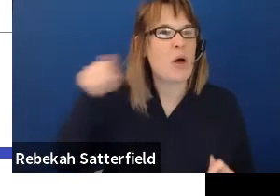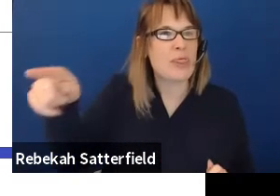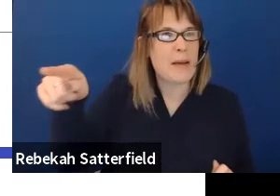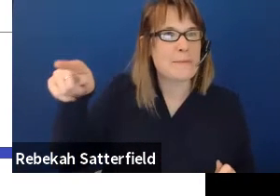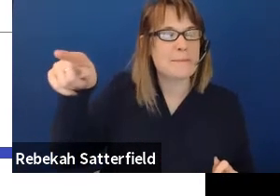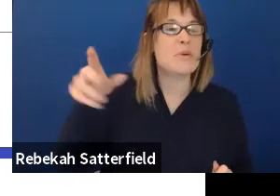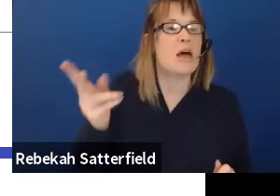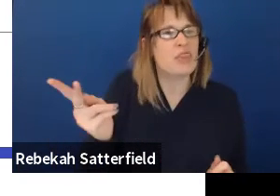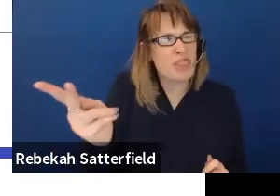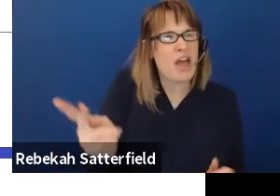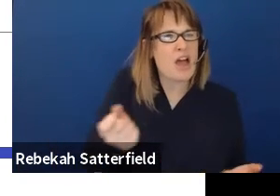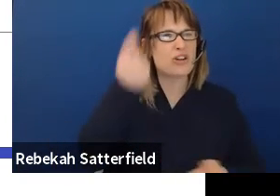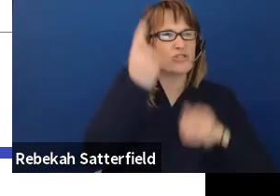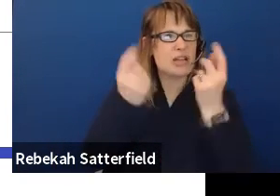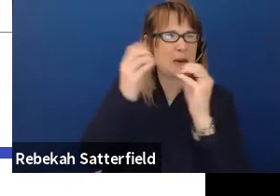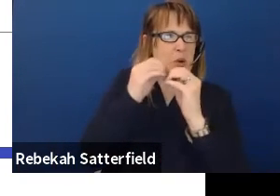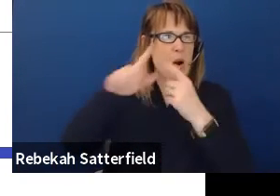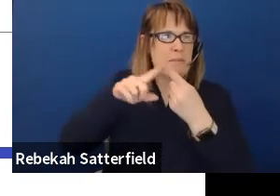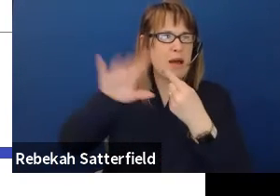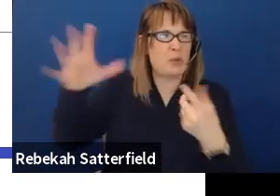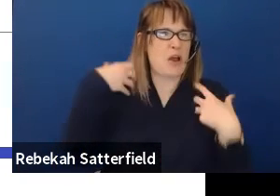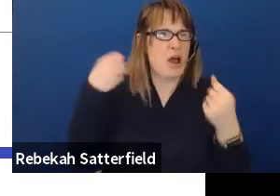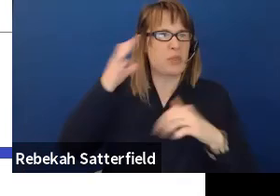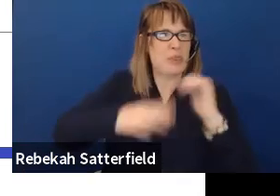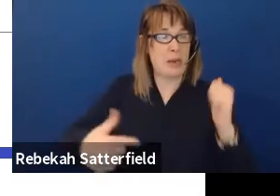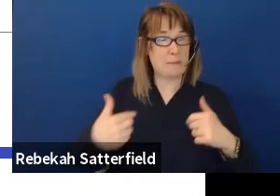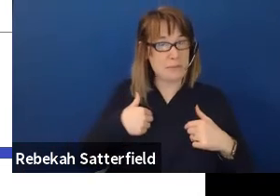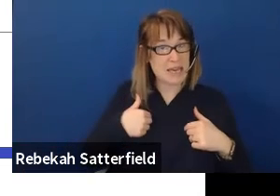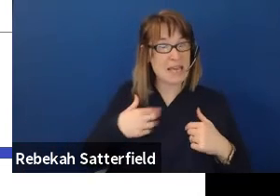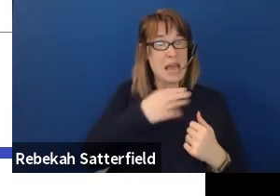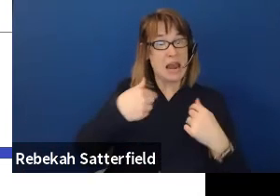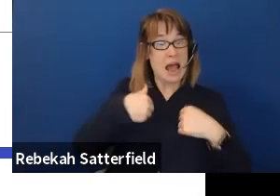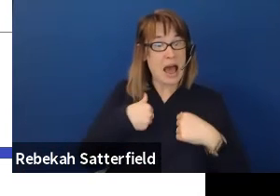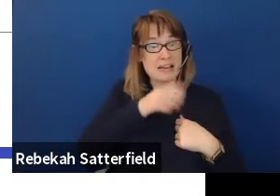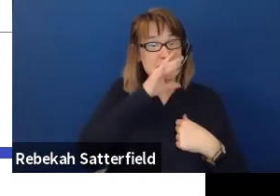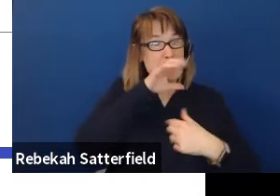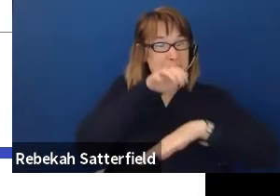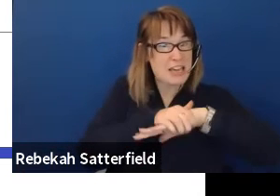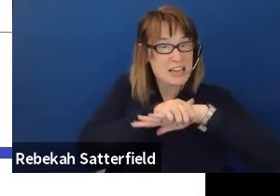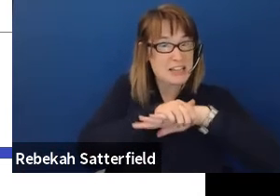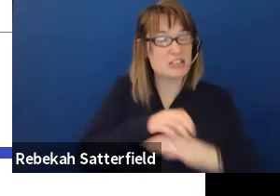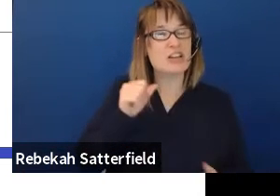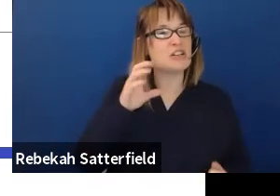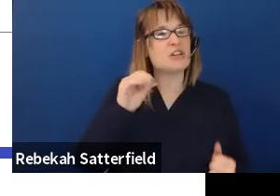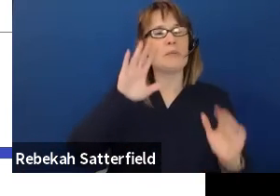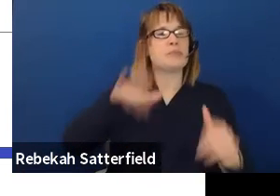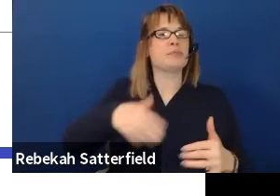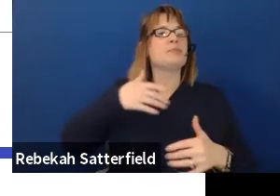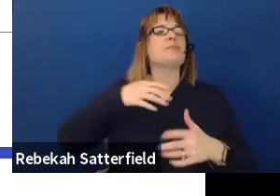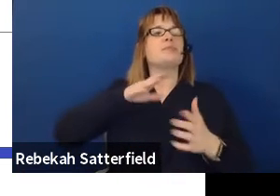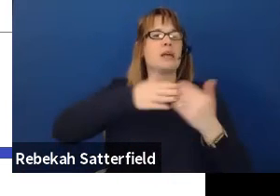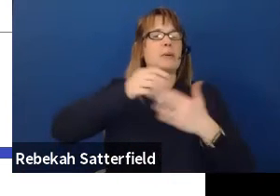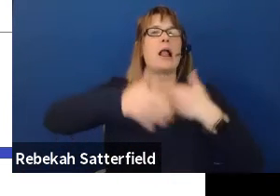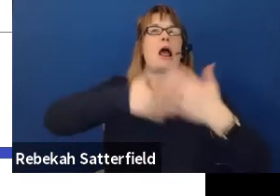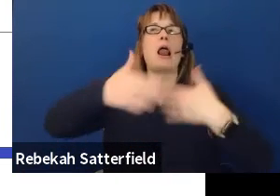more about their health than I did, and I was the one who spoke English. So fast forward many years later,